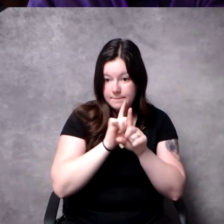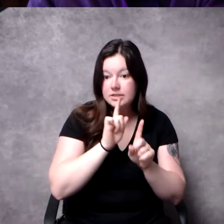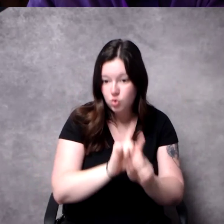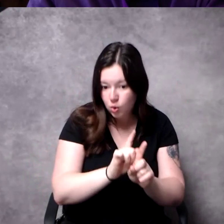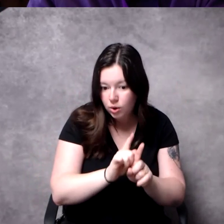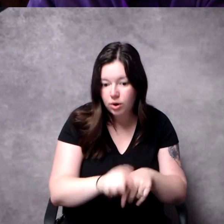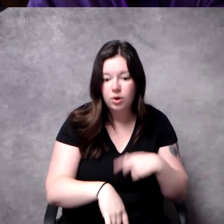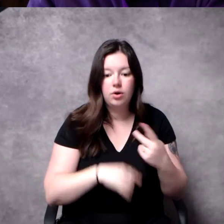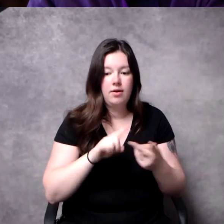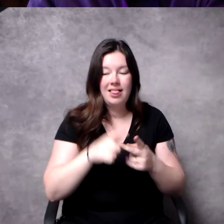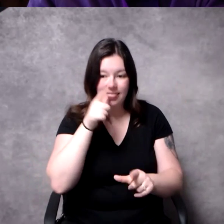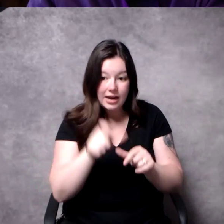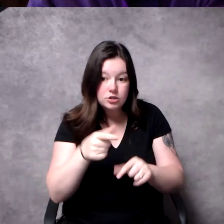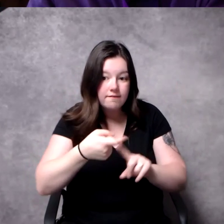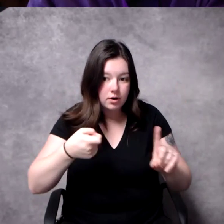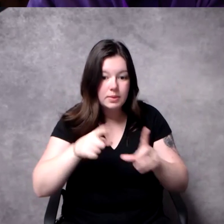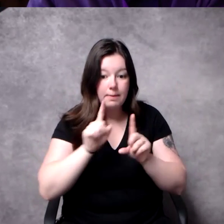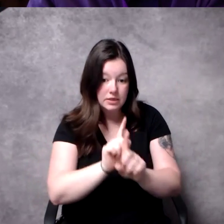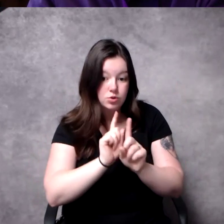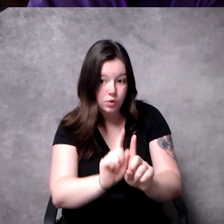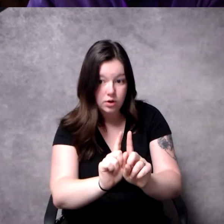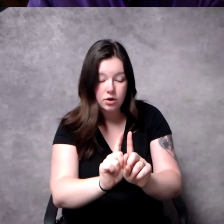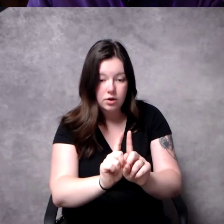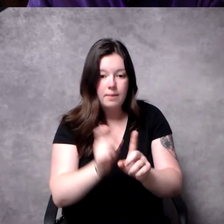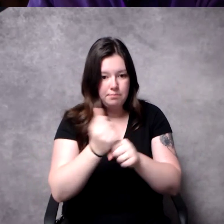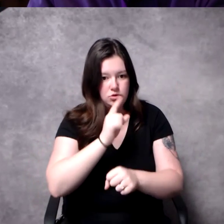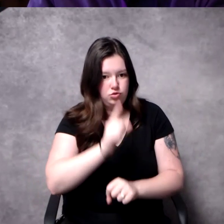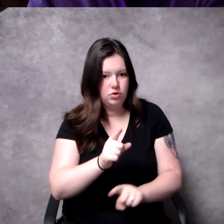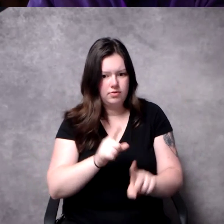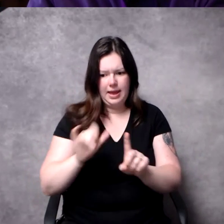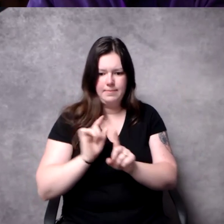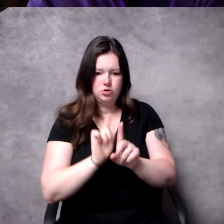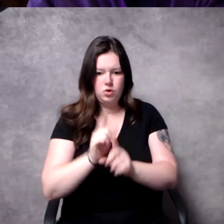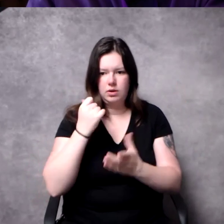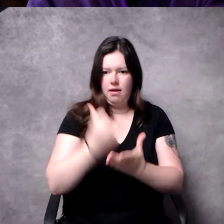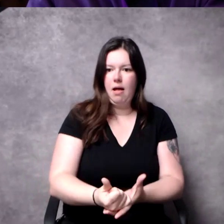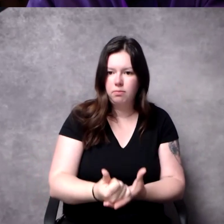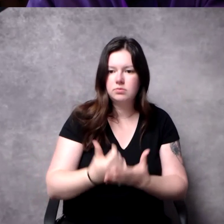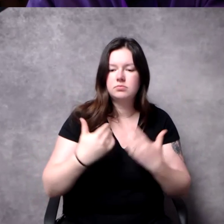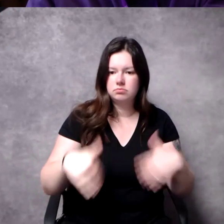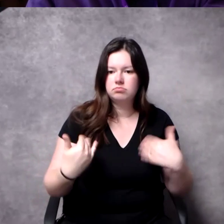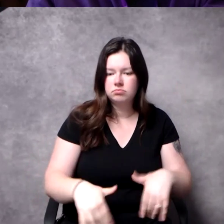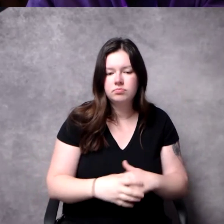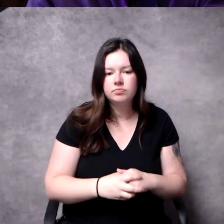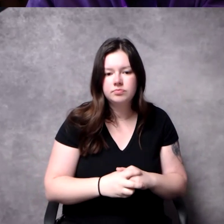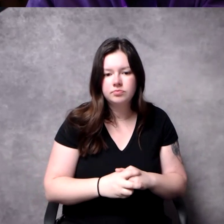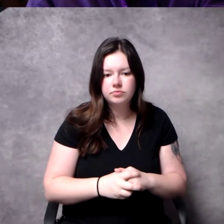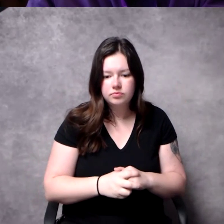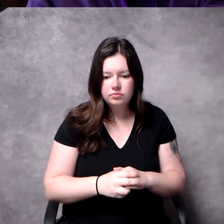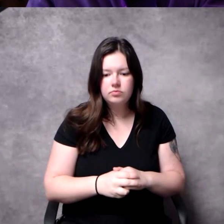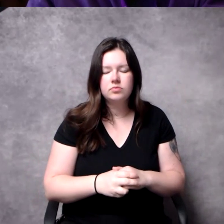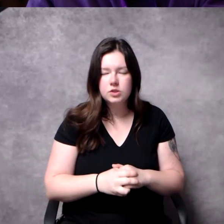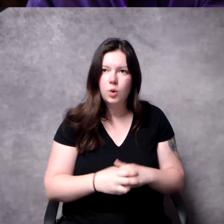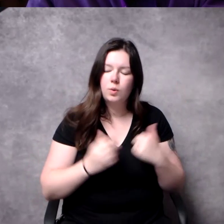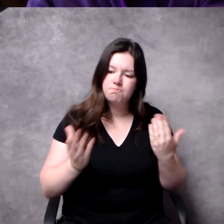letters from the mentor to make sure that you're going to really get good mentoring can really be helpful for that as well. So I think you really, you